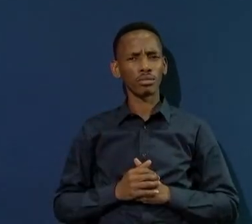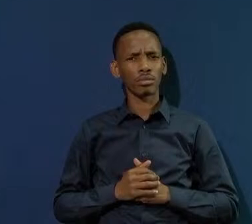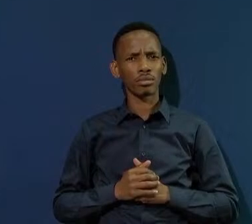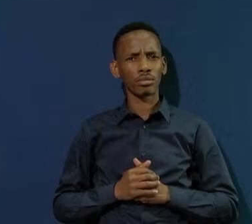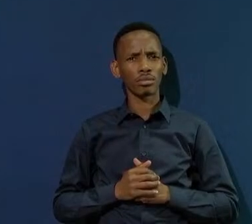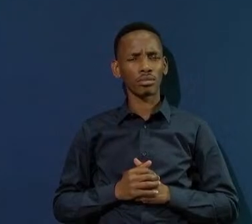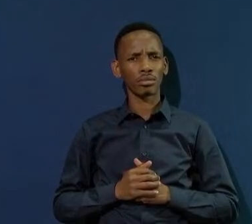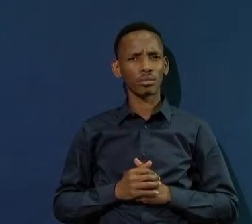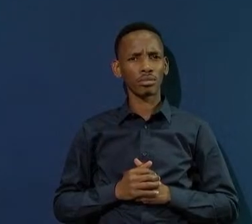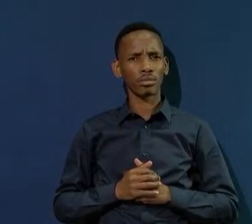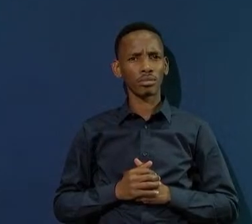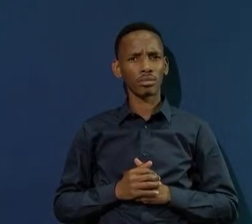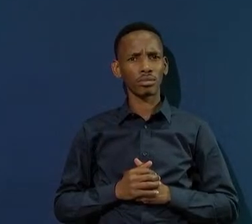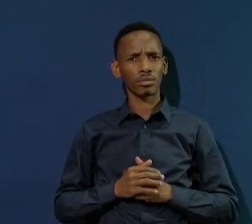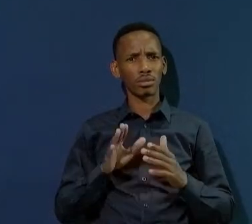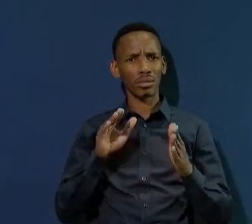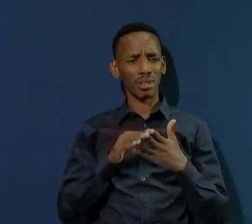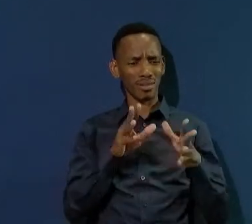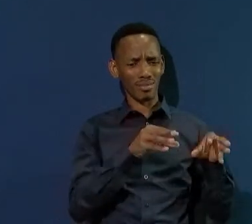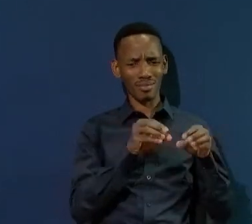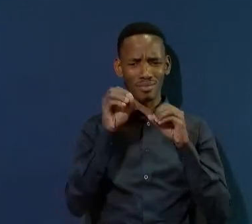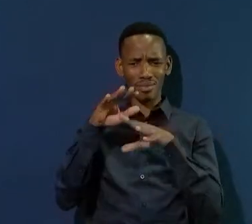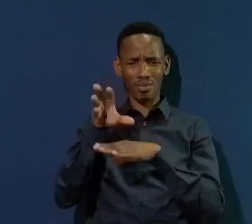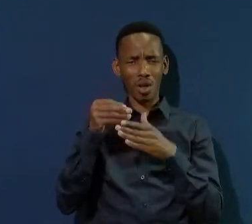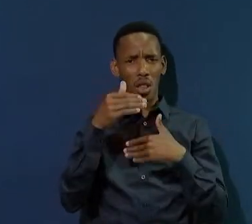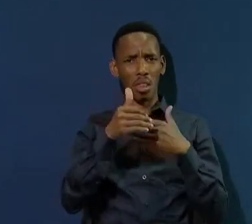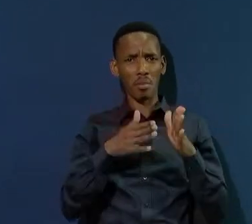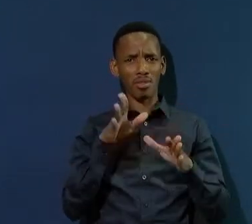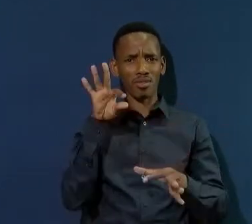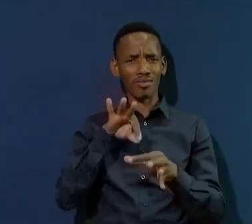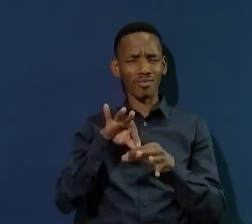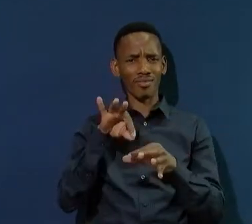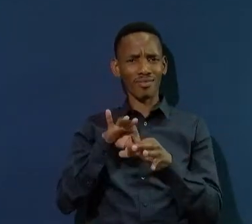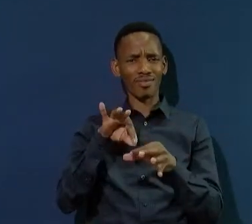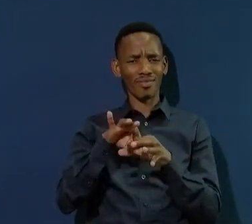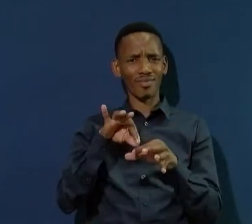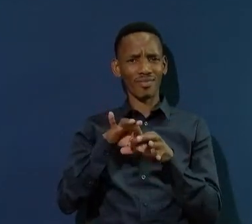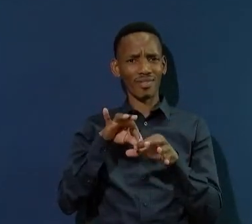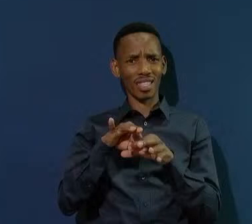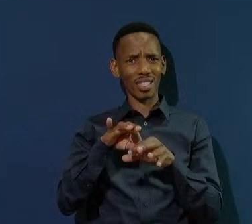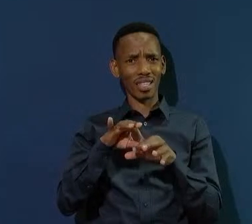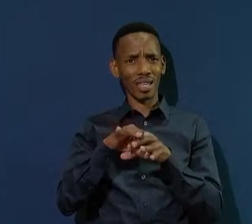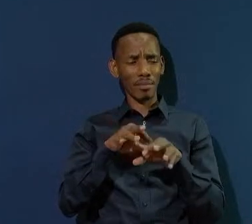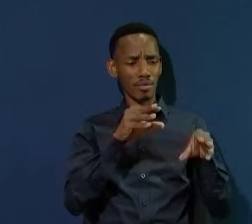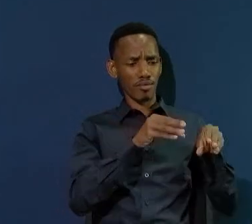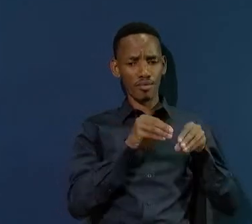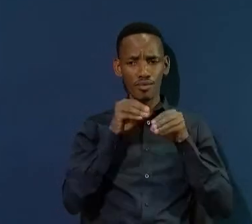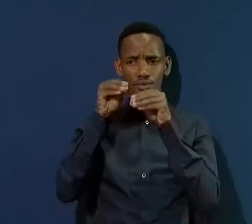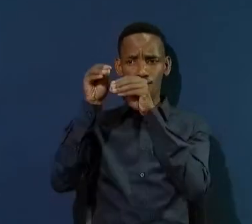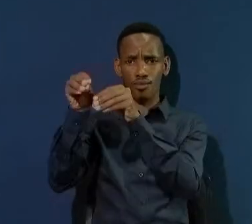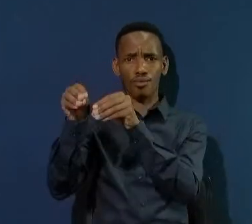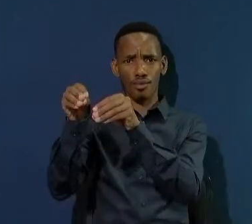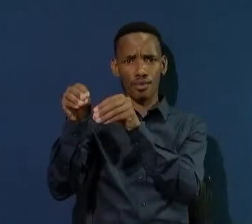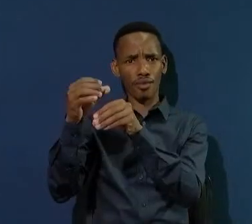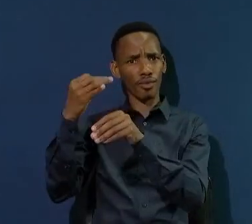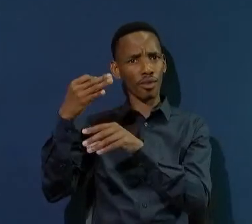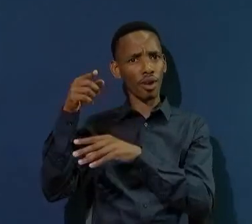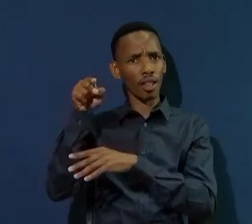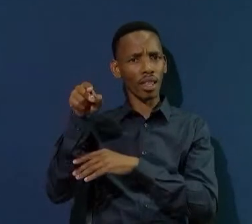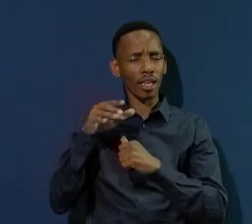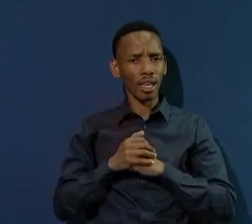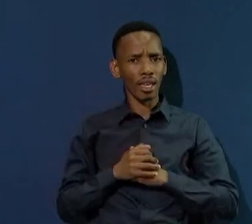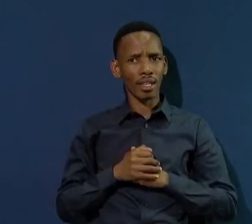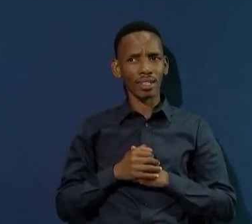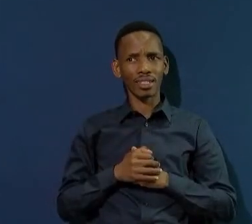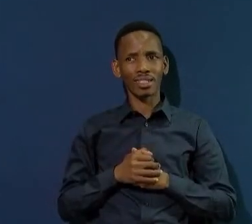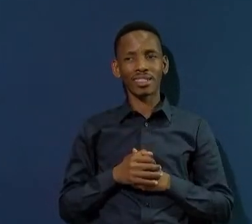of transporting the ballot boxes to a different location for counting purposes. Yeah,